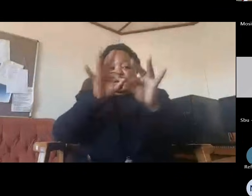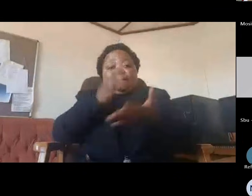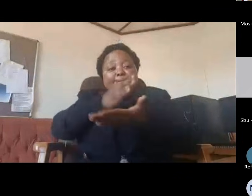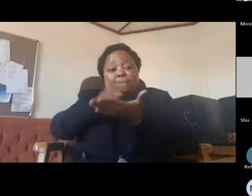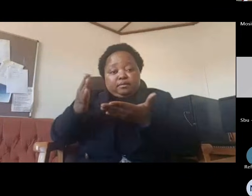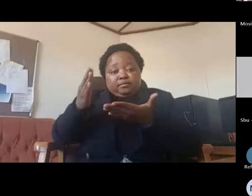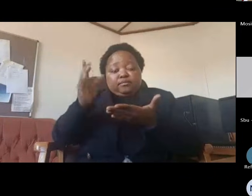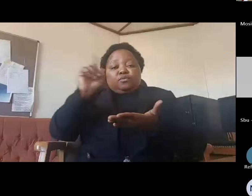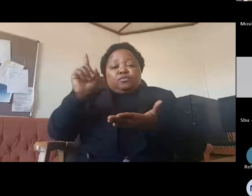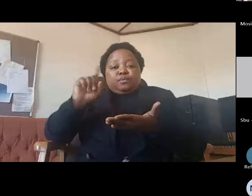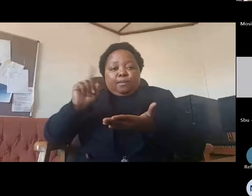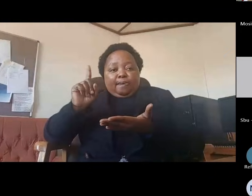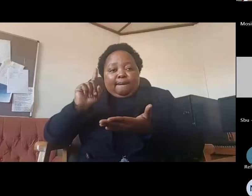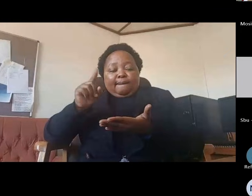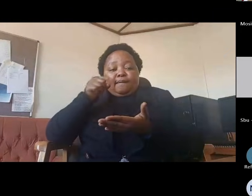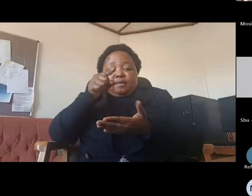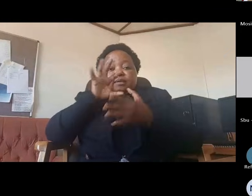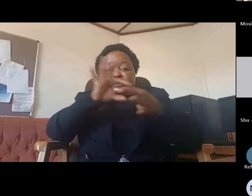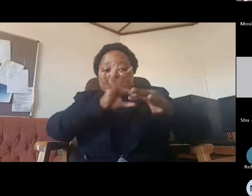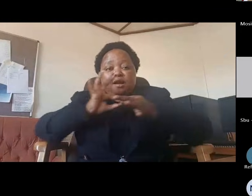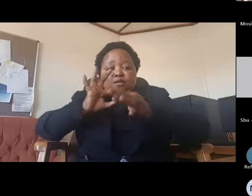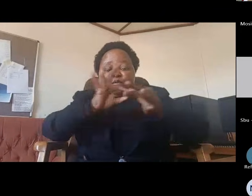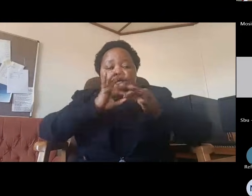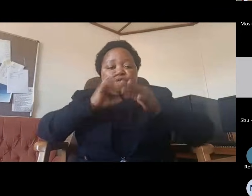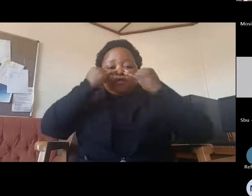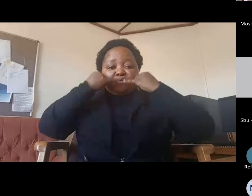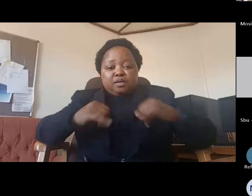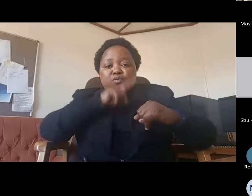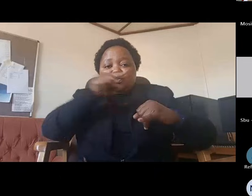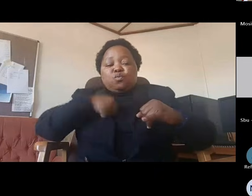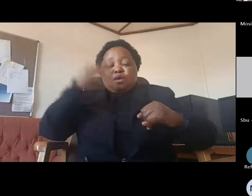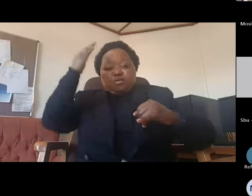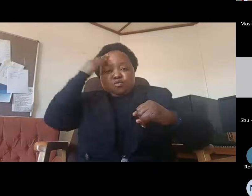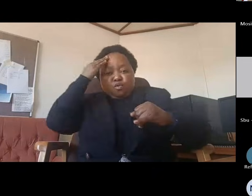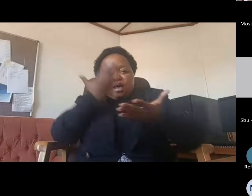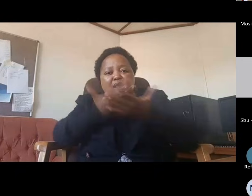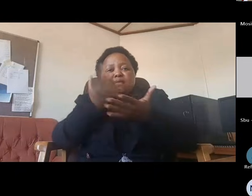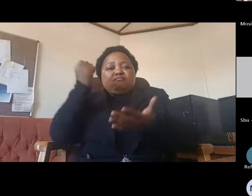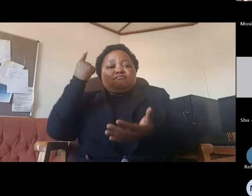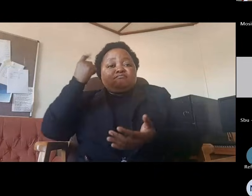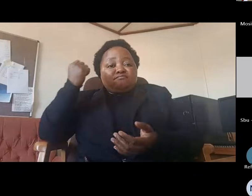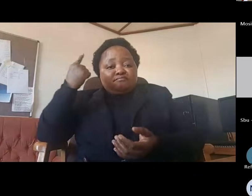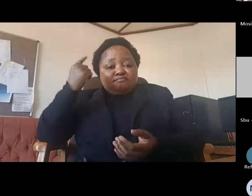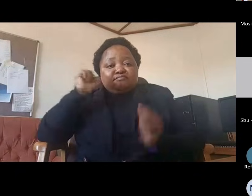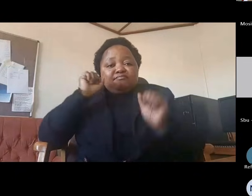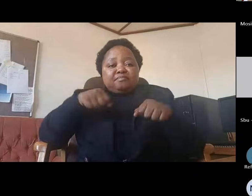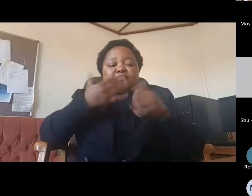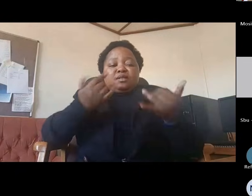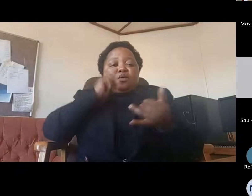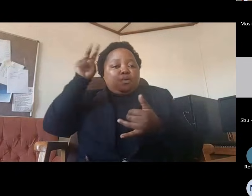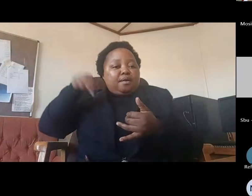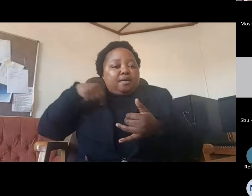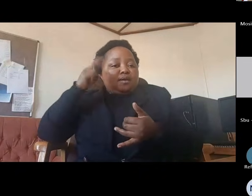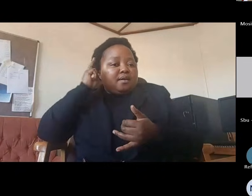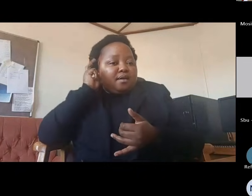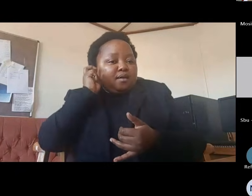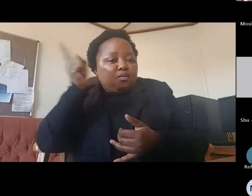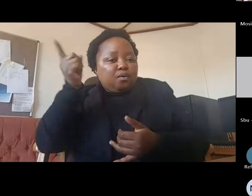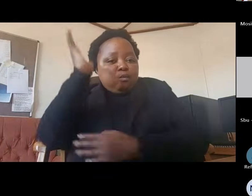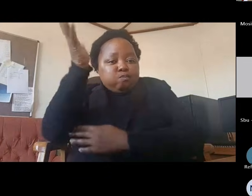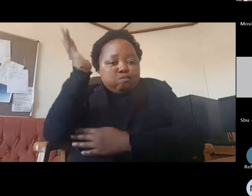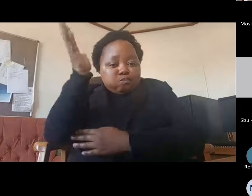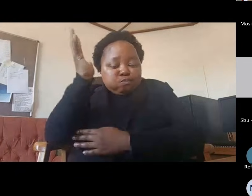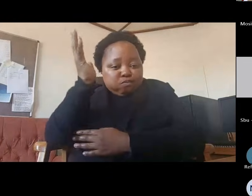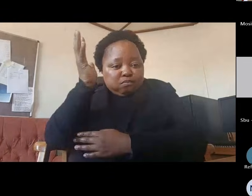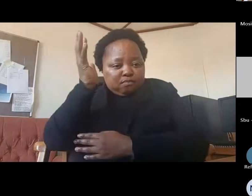this network of information that we need to know and understand. So we had in the presentation that sort of historical lens of